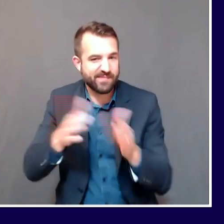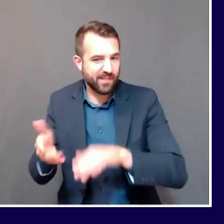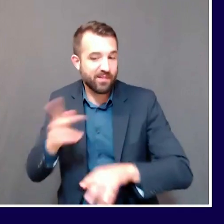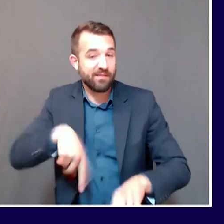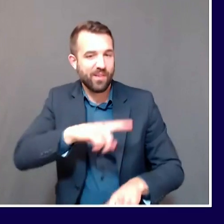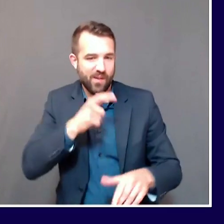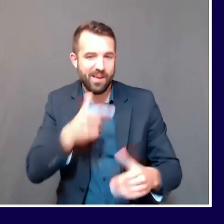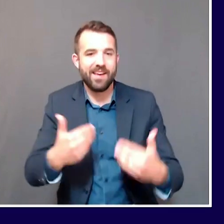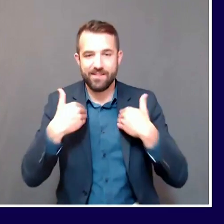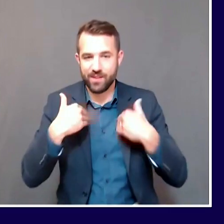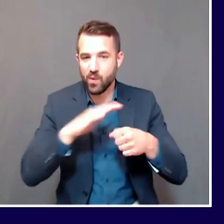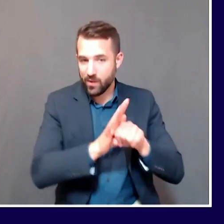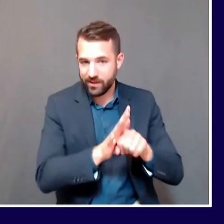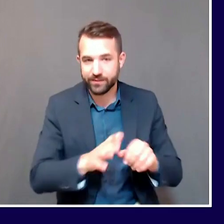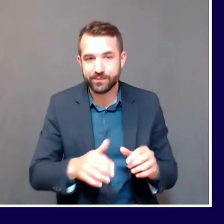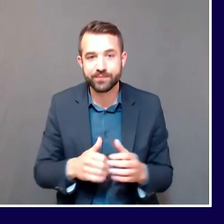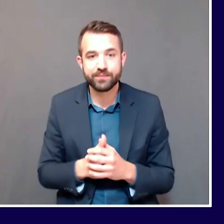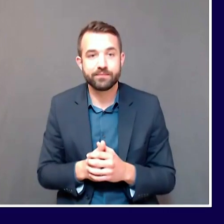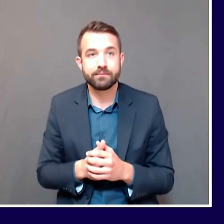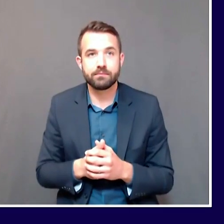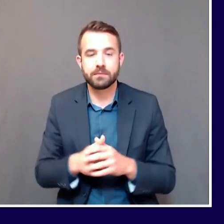yesterday, and